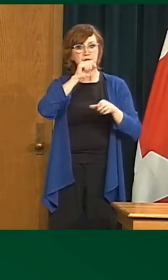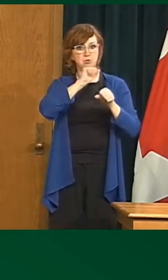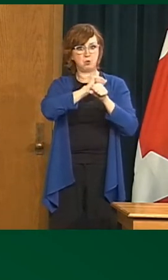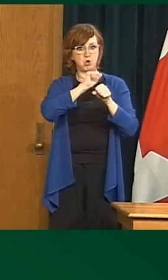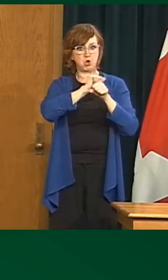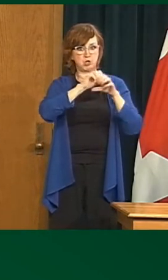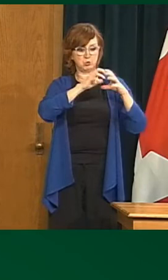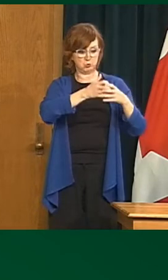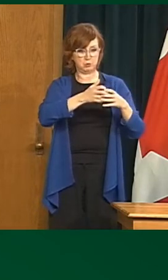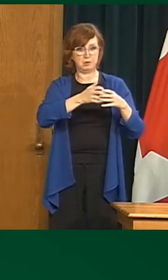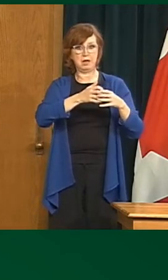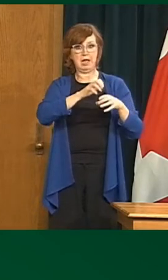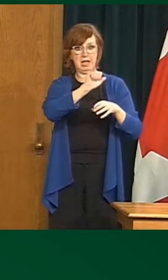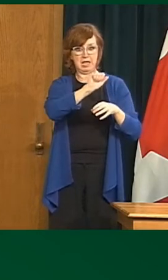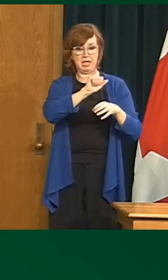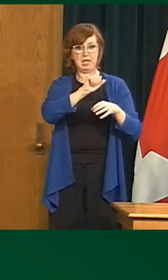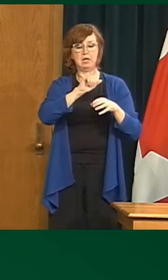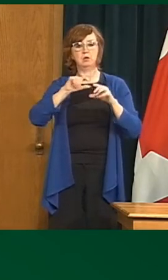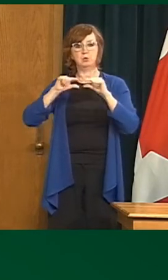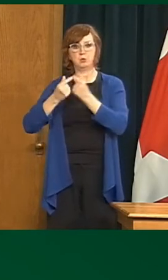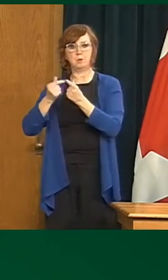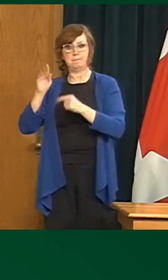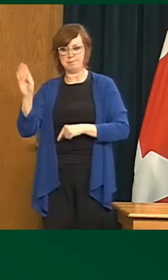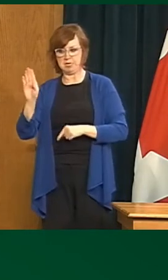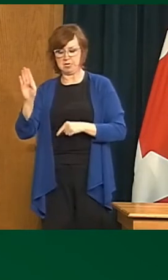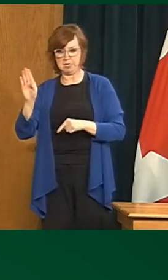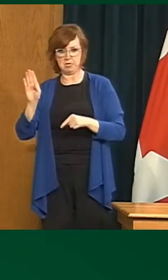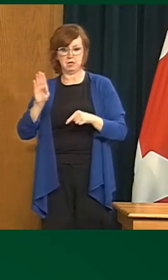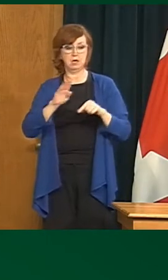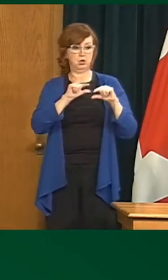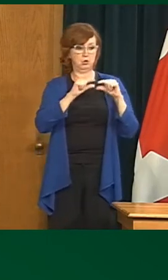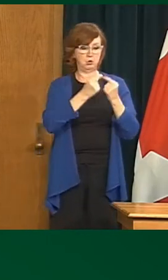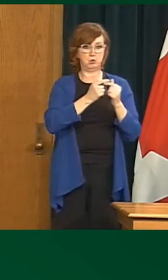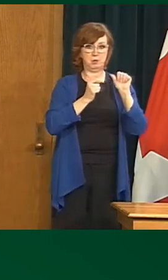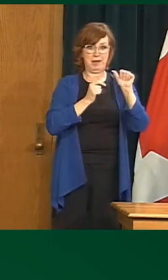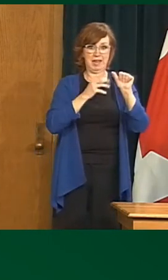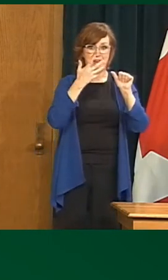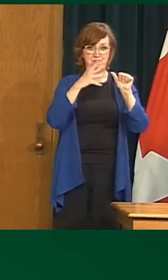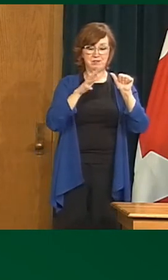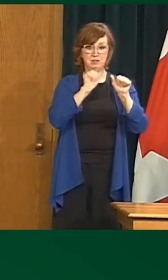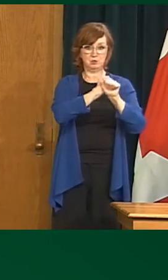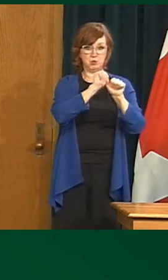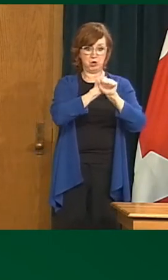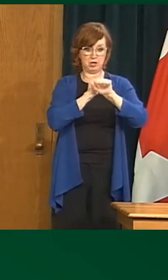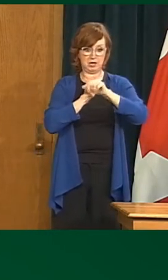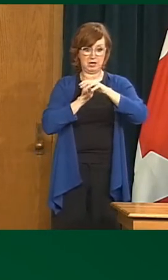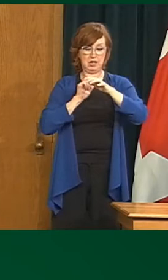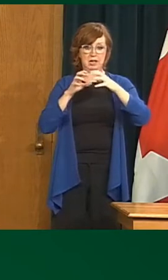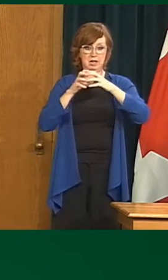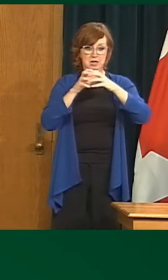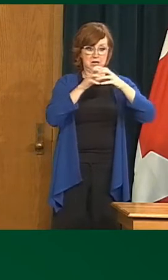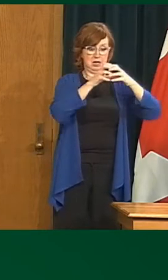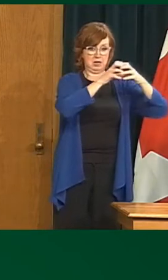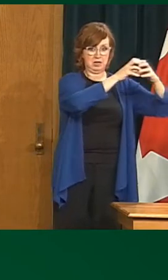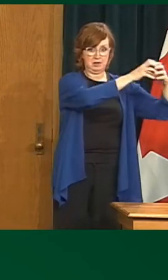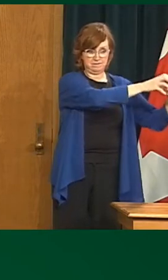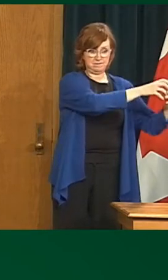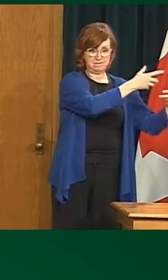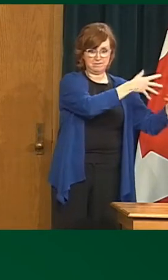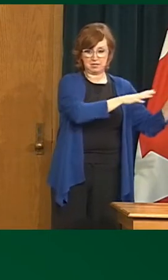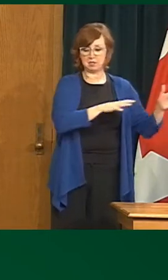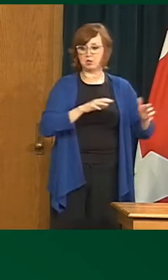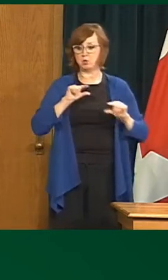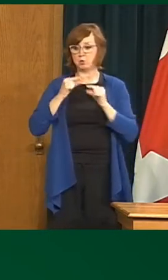that they don't become an outbreak in that facility. And one that comes to mind, from my mind, first and foremost, would be the cancer